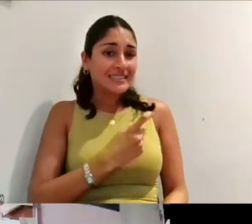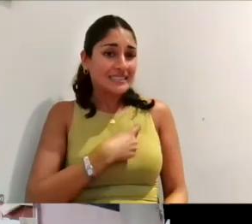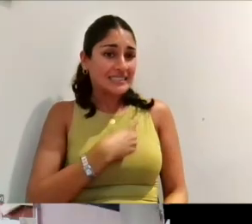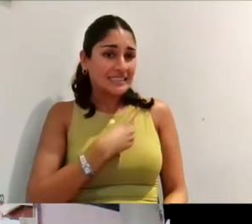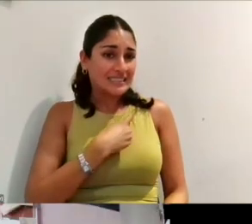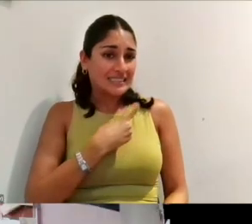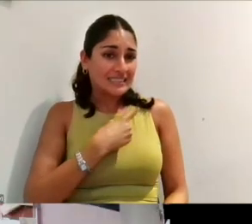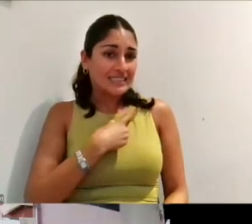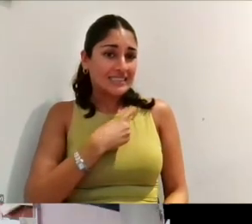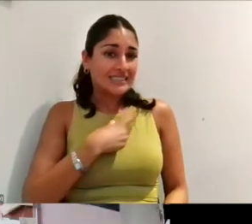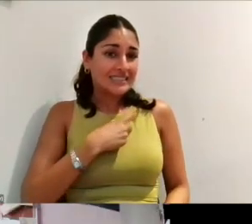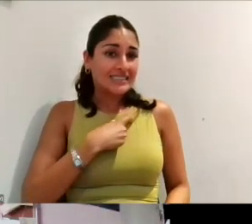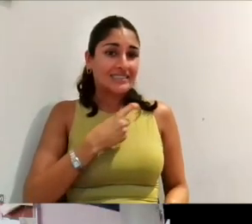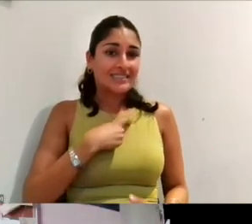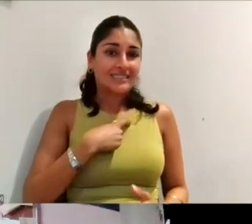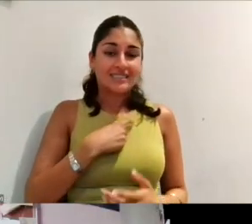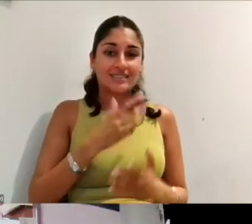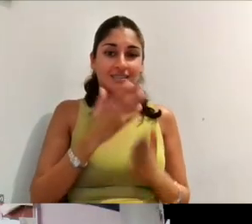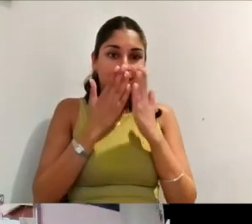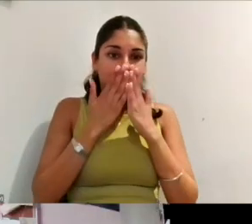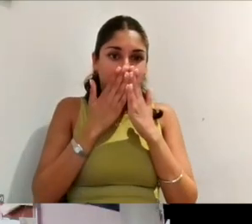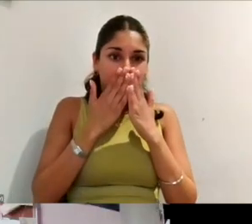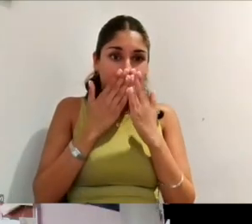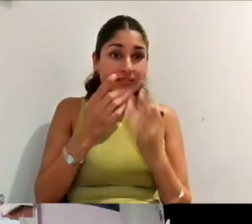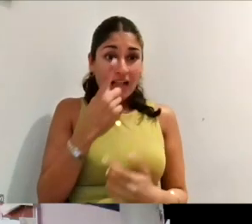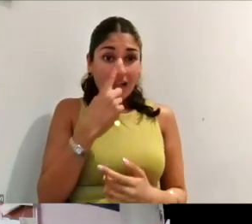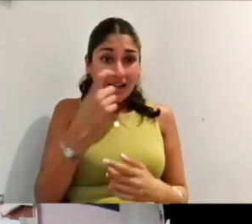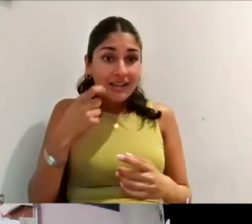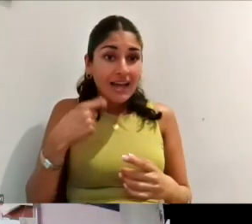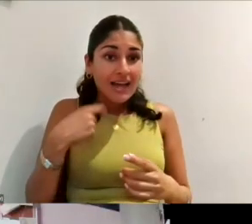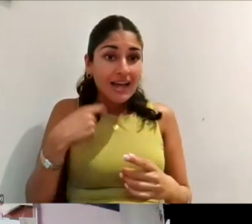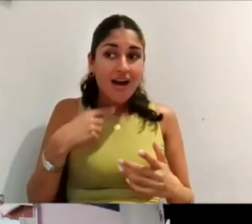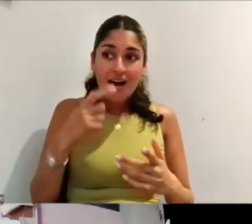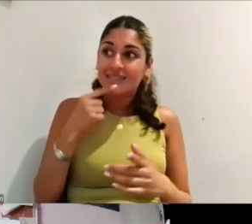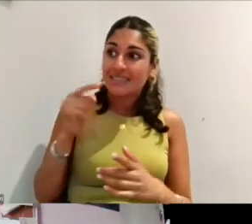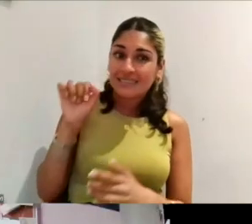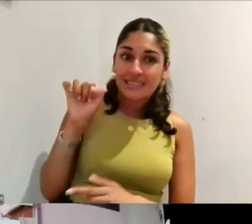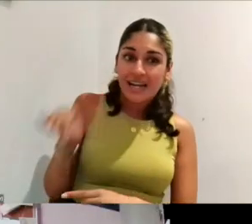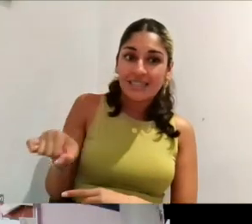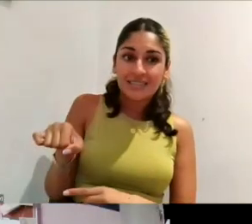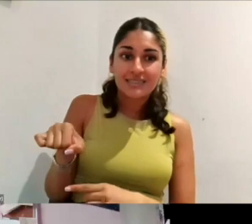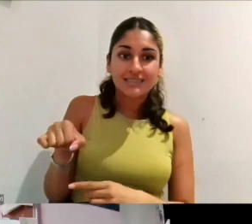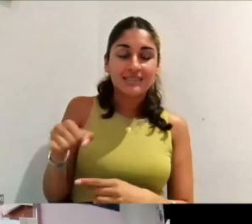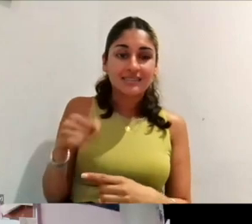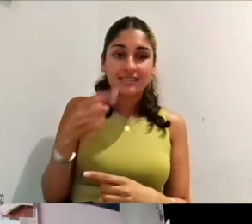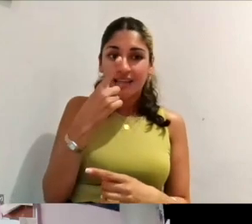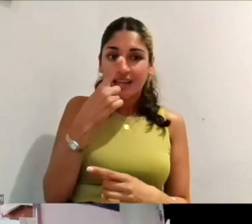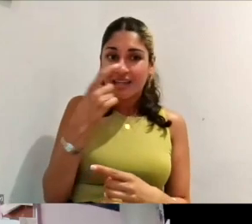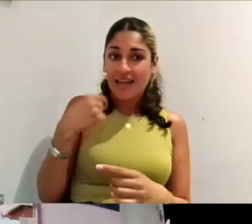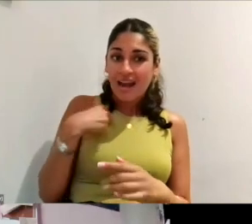petrified. Could I do this? Could I say it out aloud?